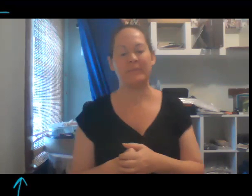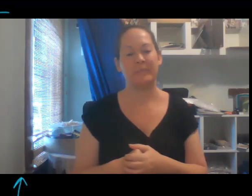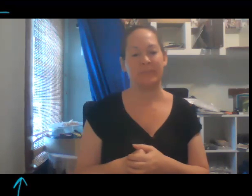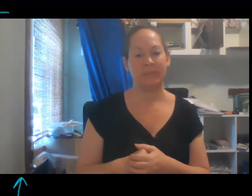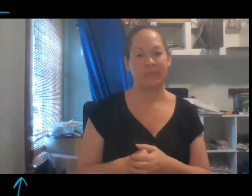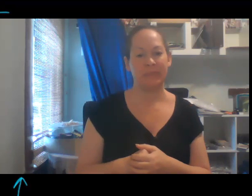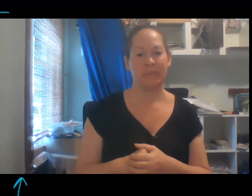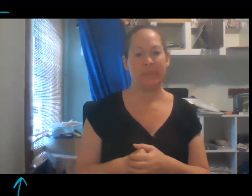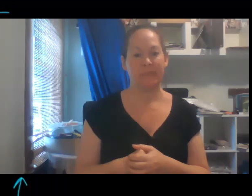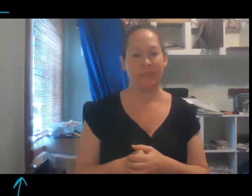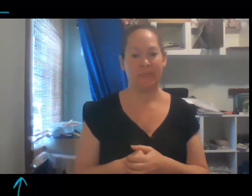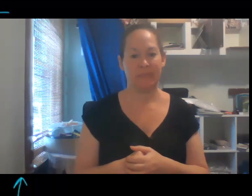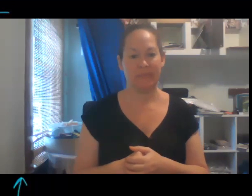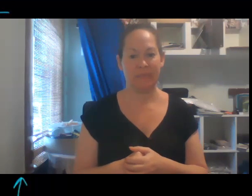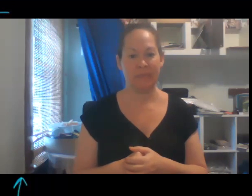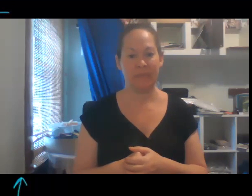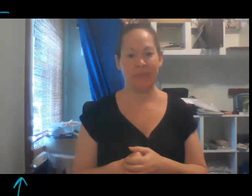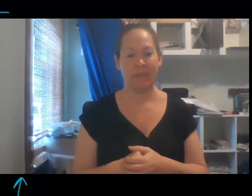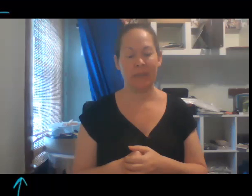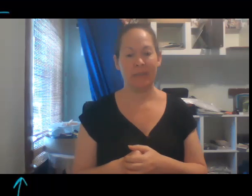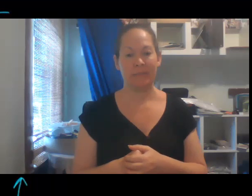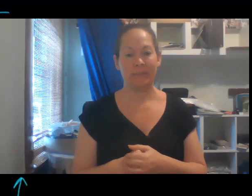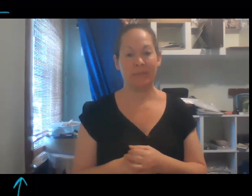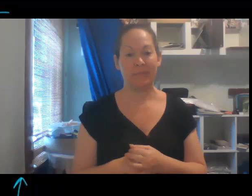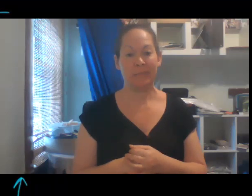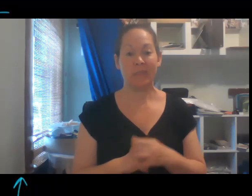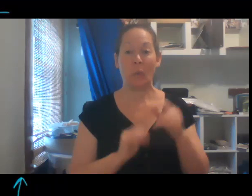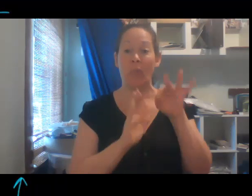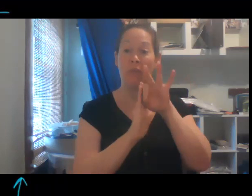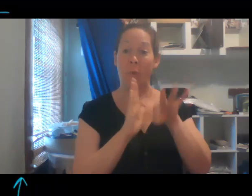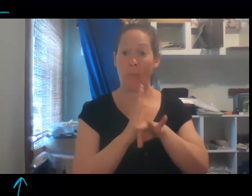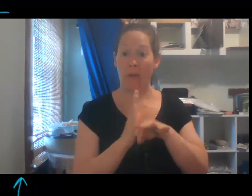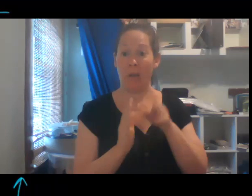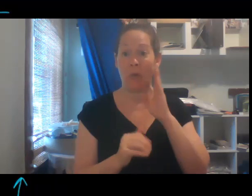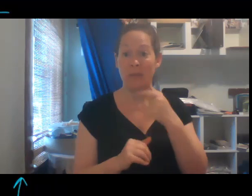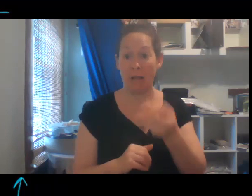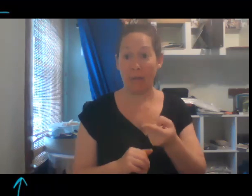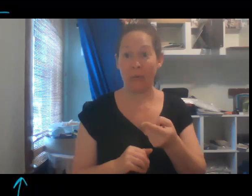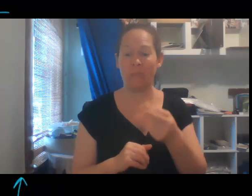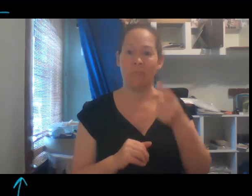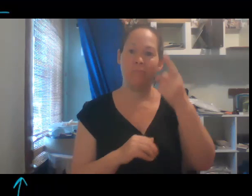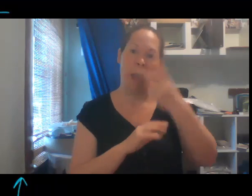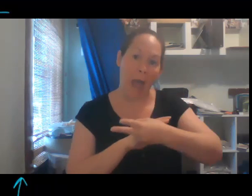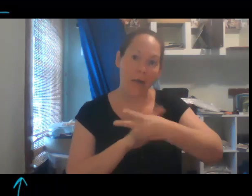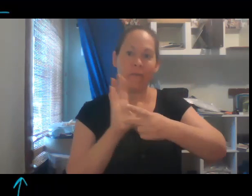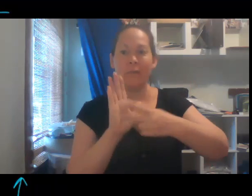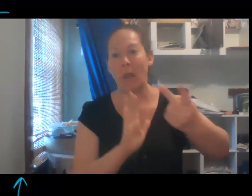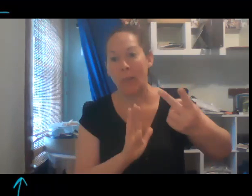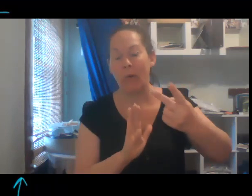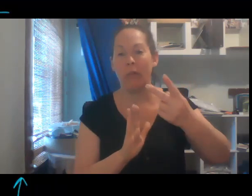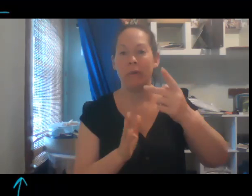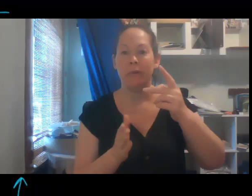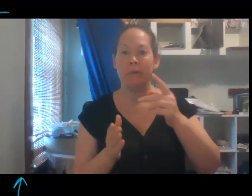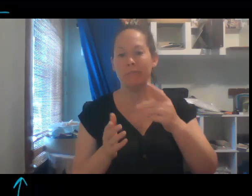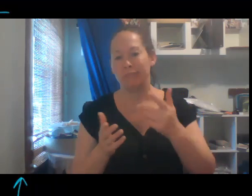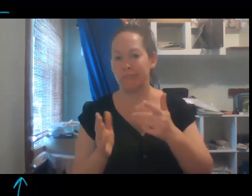out multipliers of whatever's in front of them. So if you're looking for doubling, you're looking for